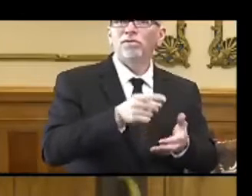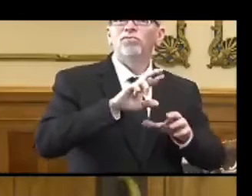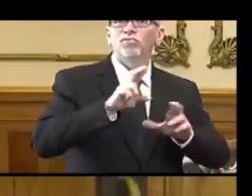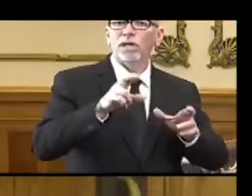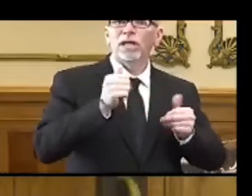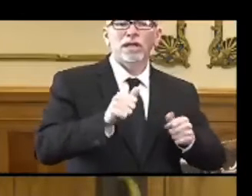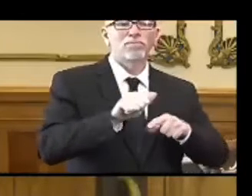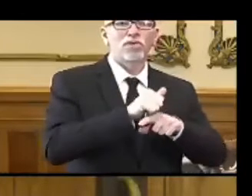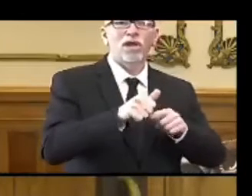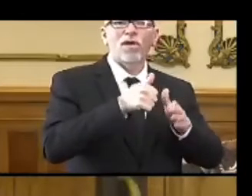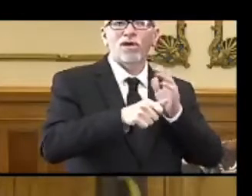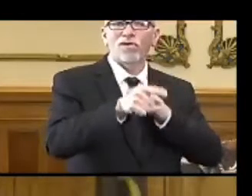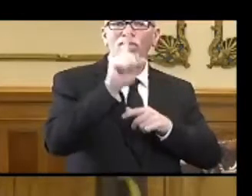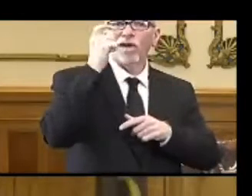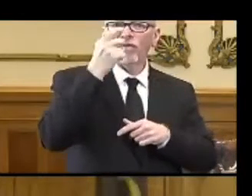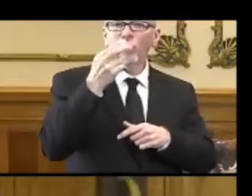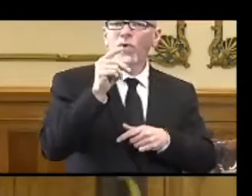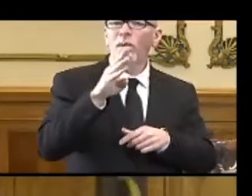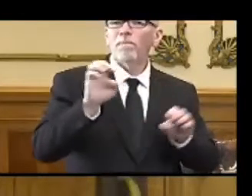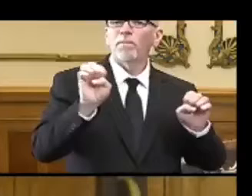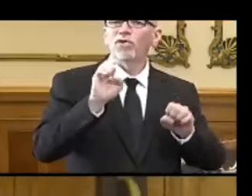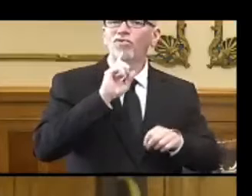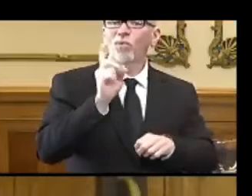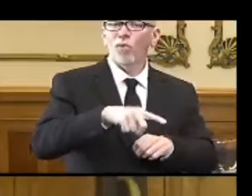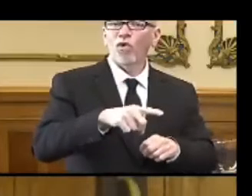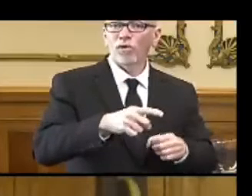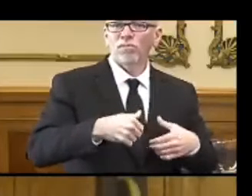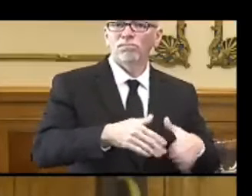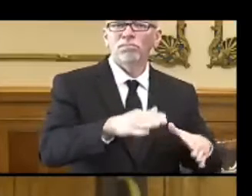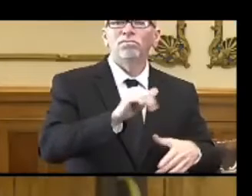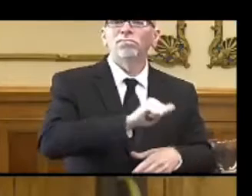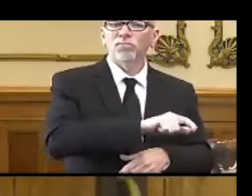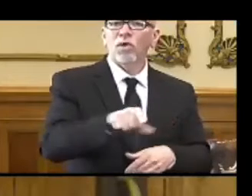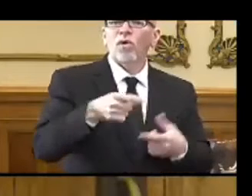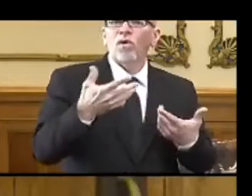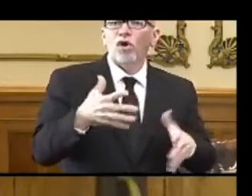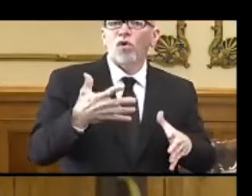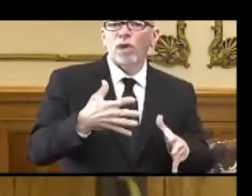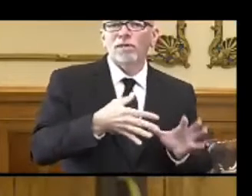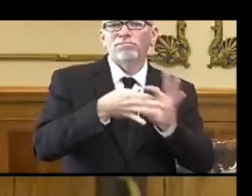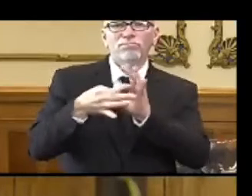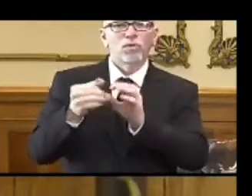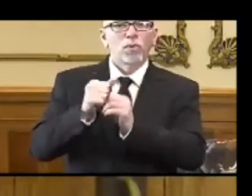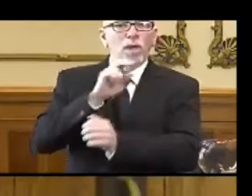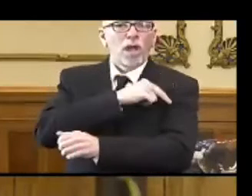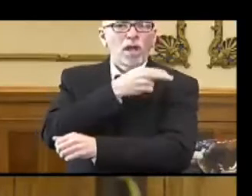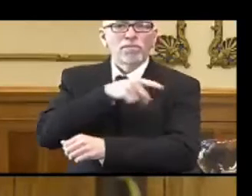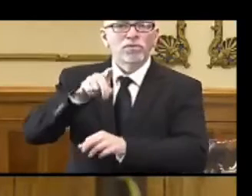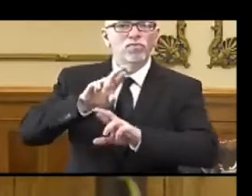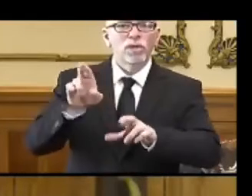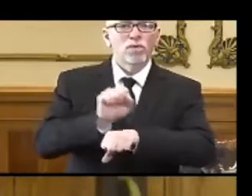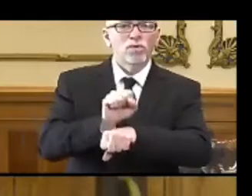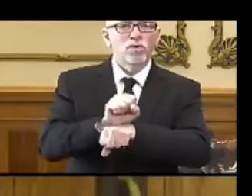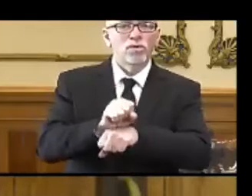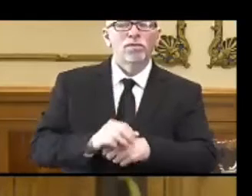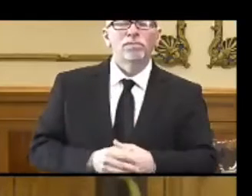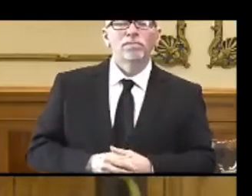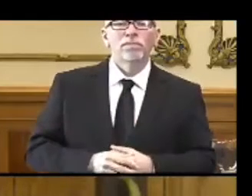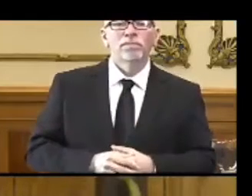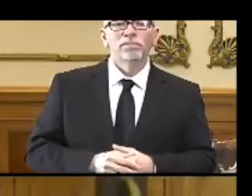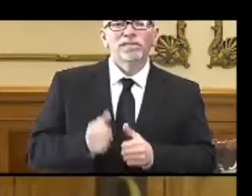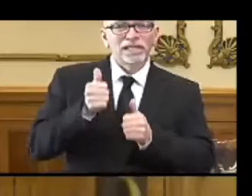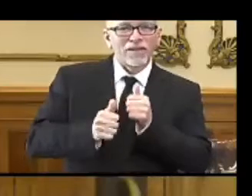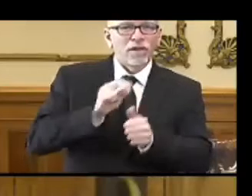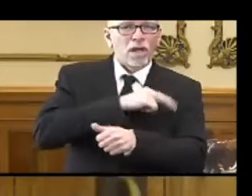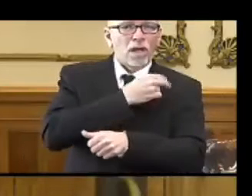under Governor Holcomb's emergency order, are already paired with hospitals and ready to work. Every